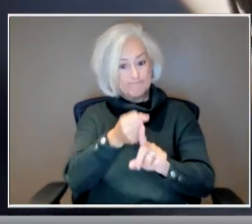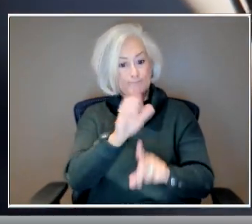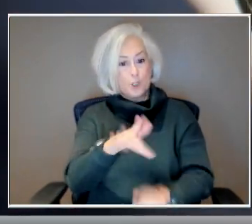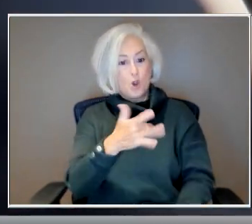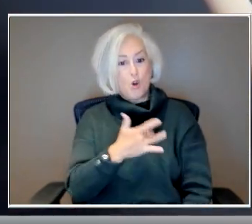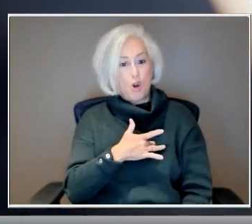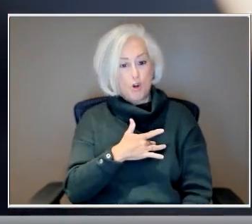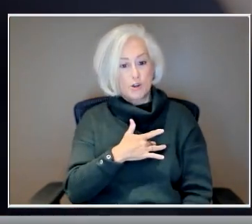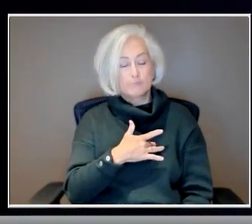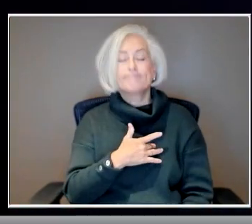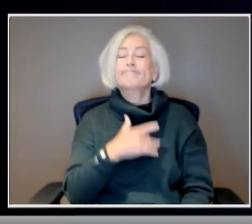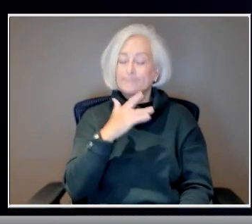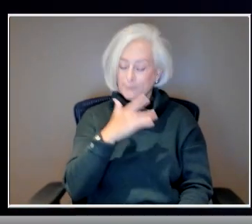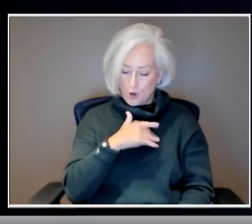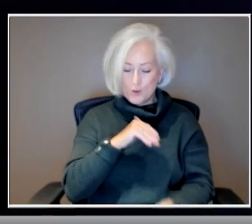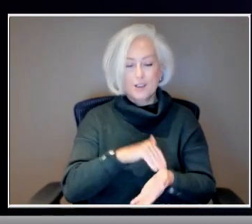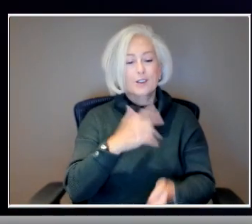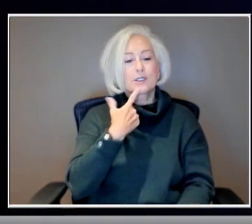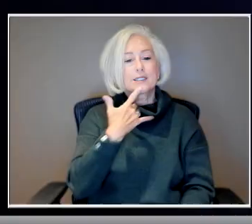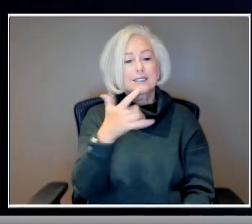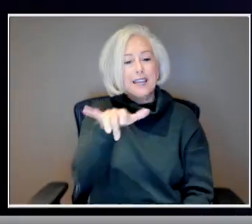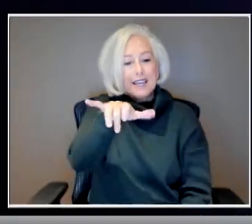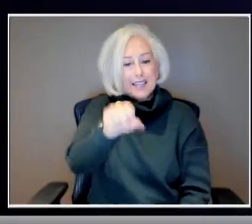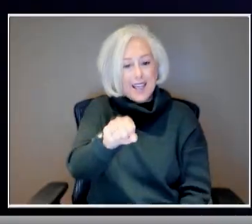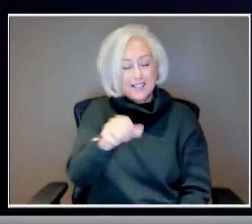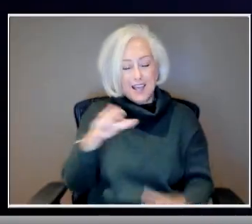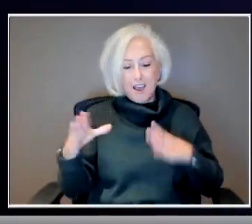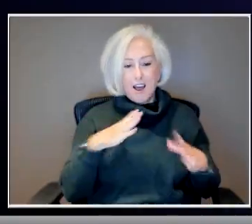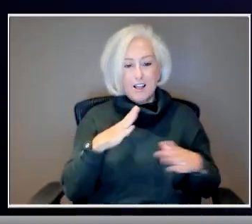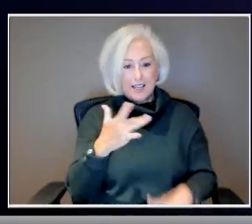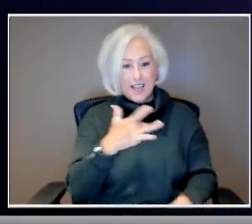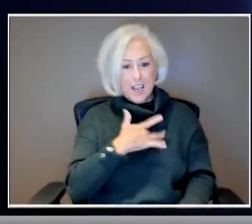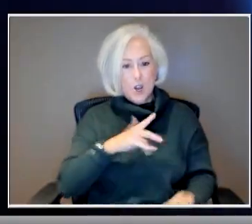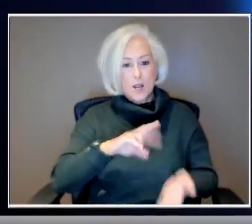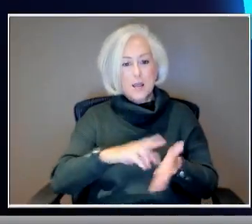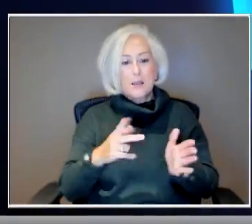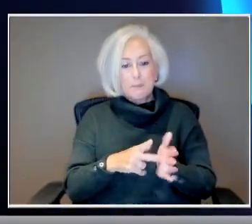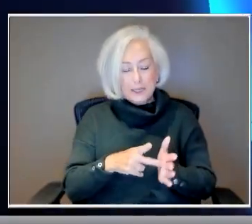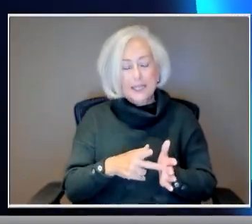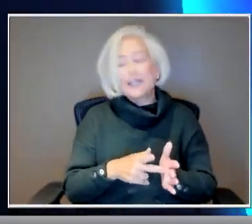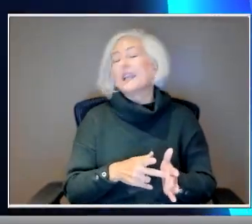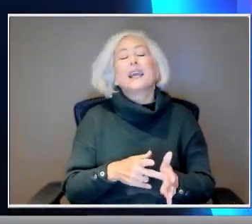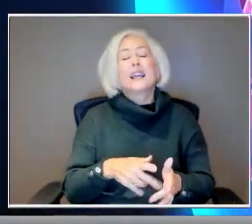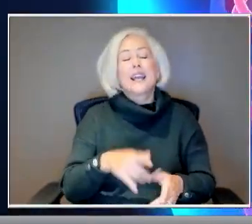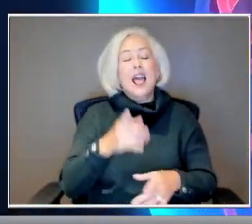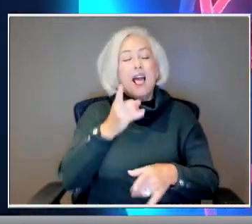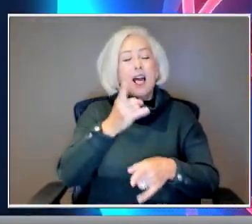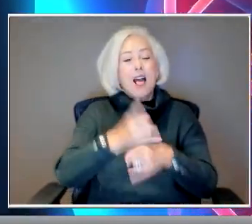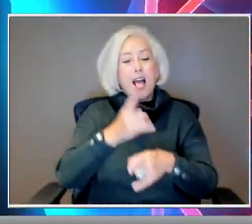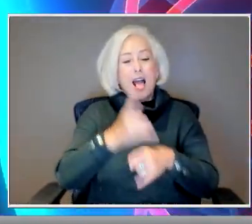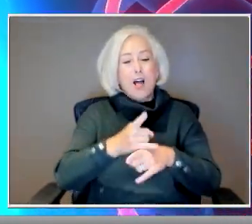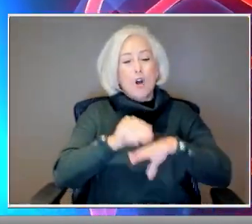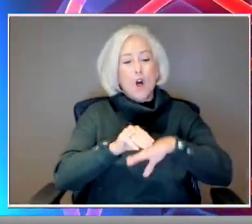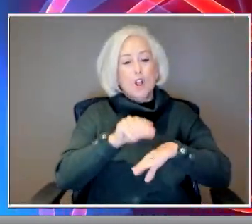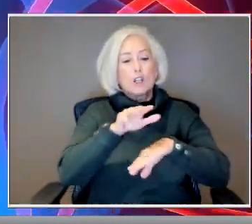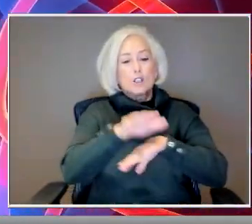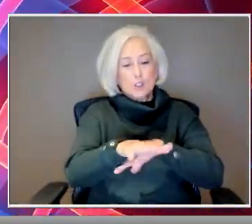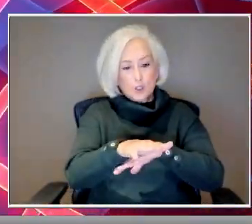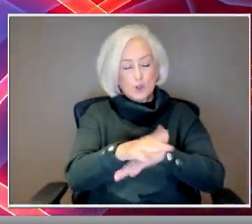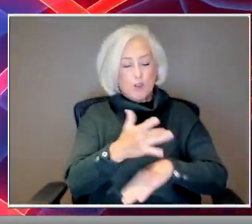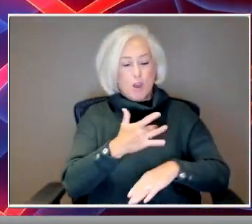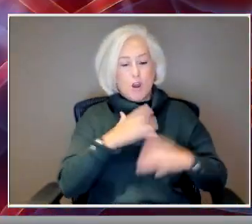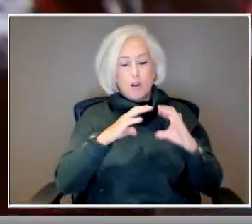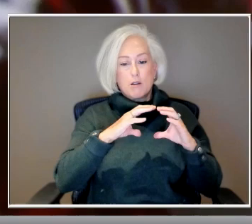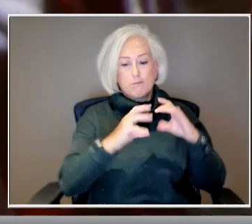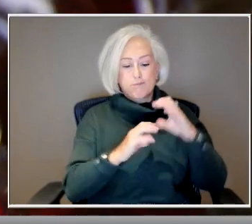absolutely. Holiday heart, also known as alcohol-induced atrial arrhythmias, is very real. It manifests with heart